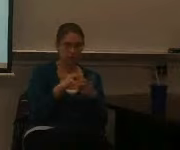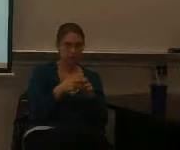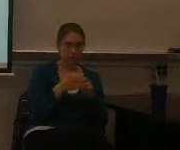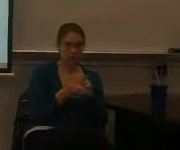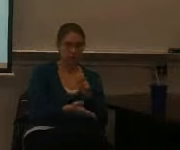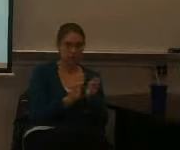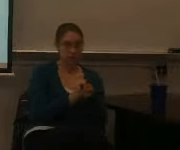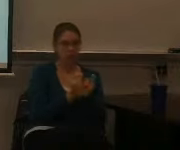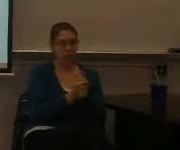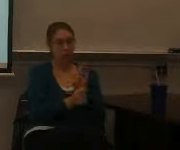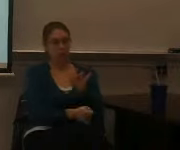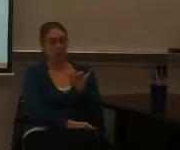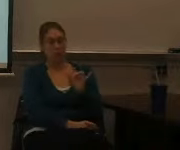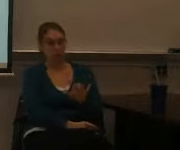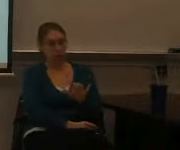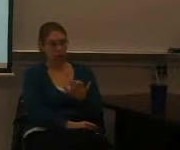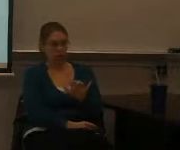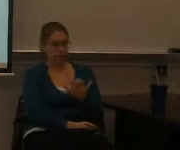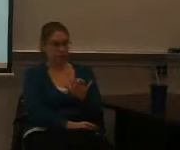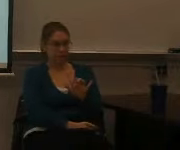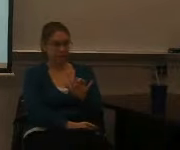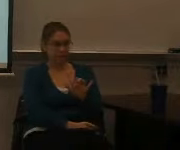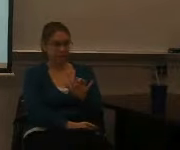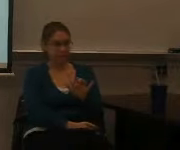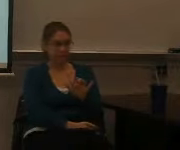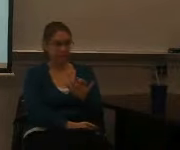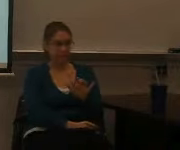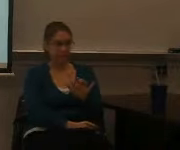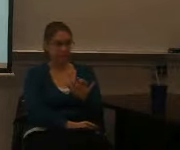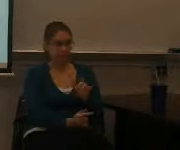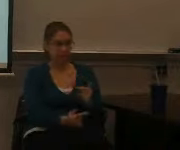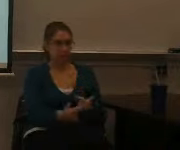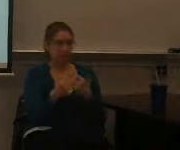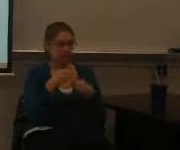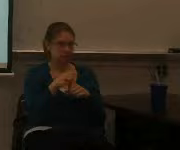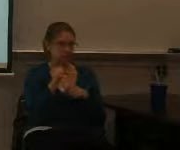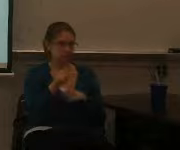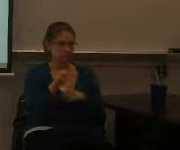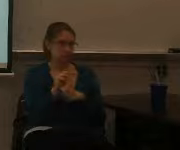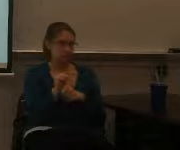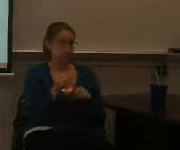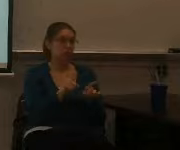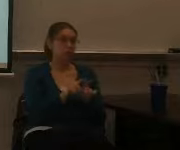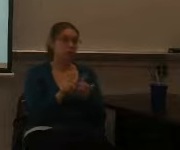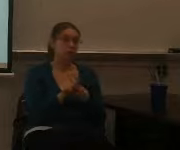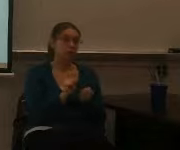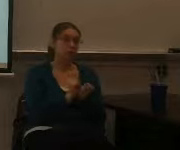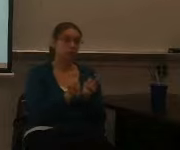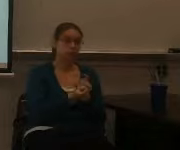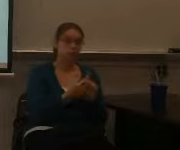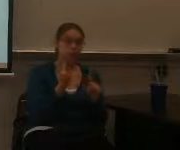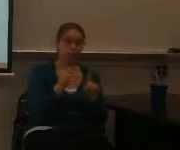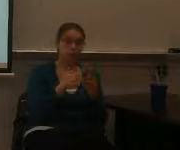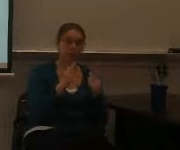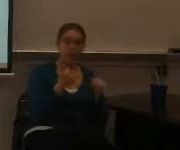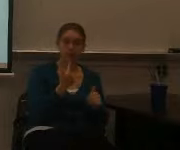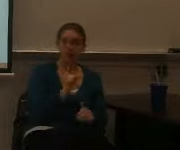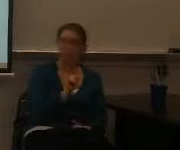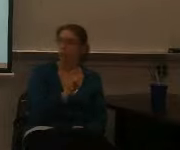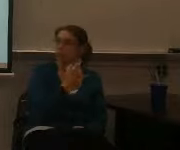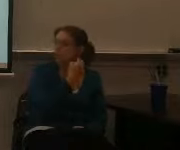because it changes the biotic integrity in the actual stream, but also it's being converted to greenhouse gases as well.